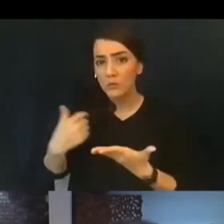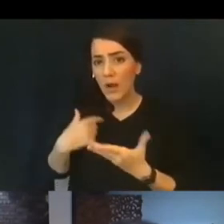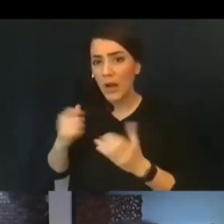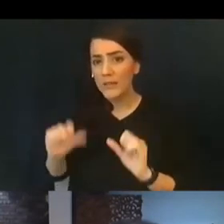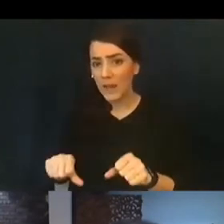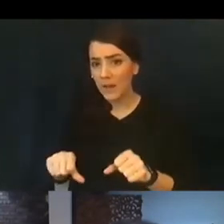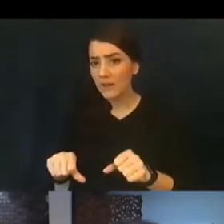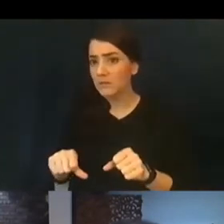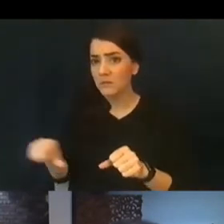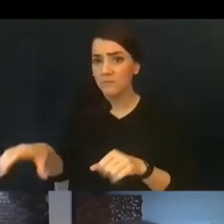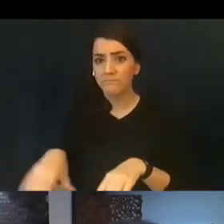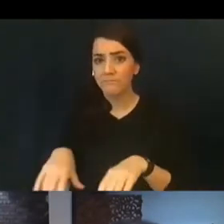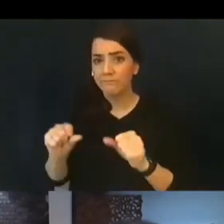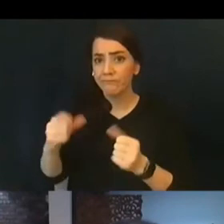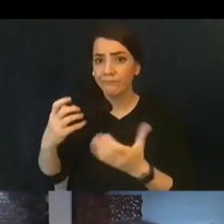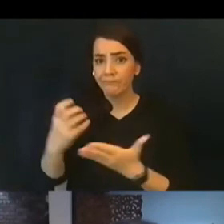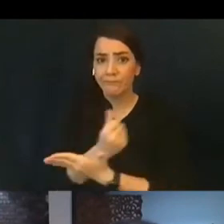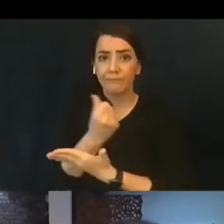um, or broader public?